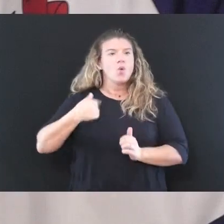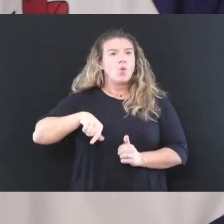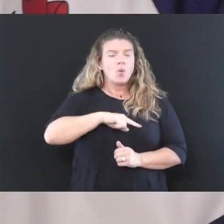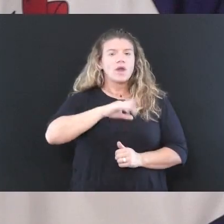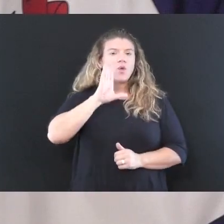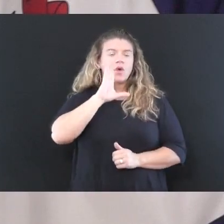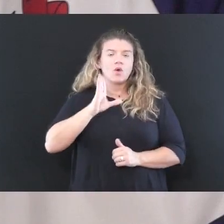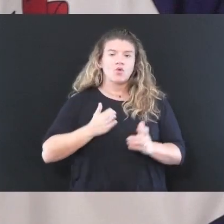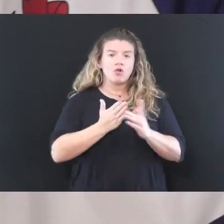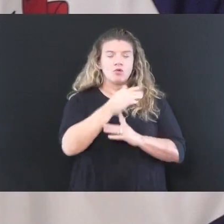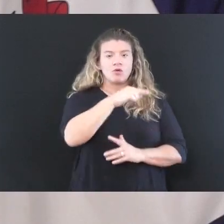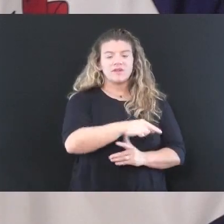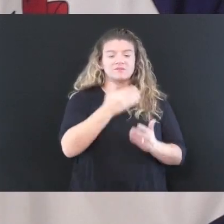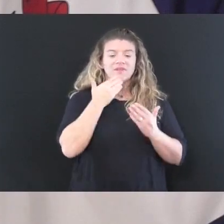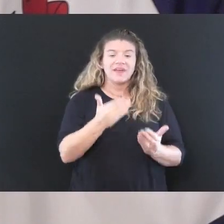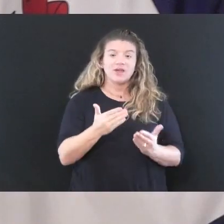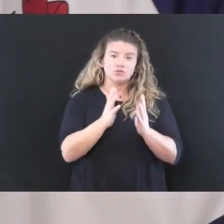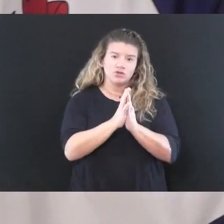But thank you so much.